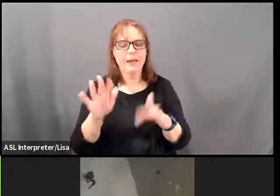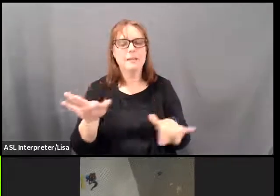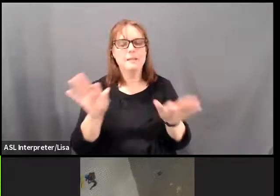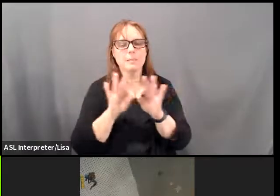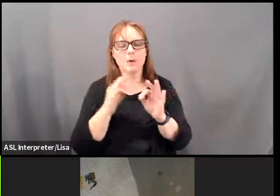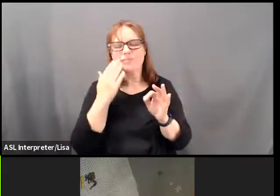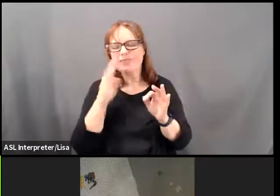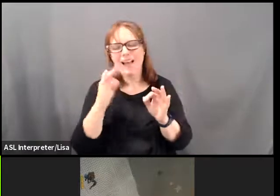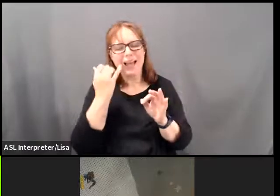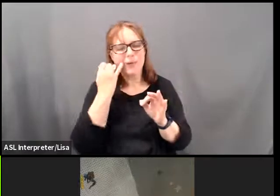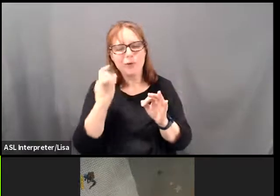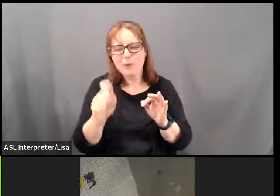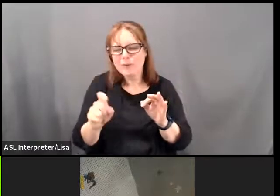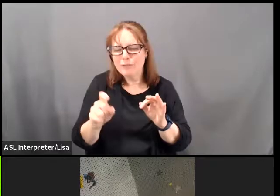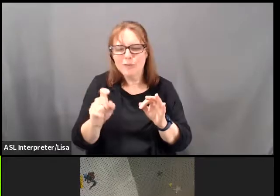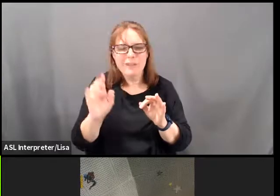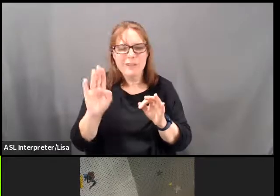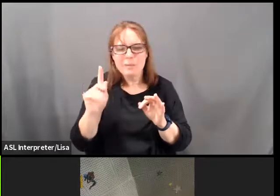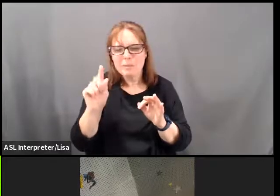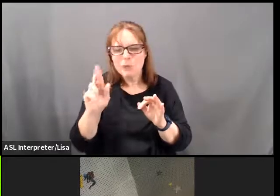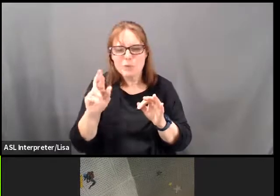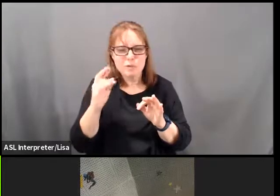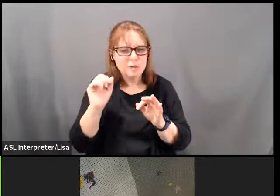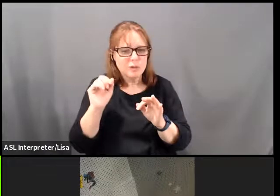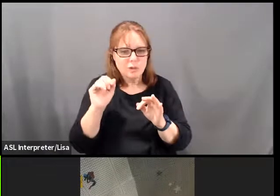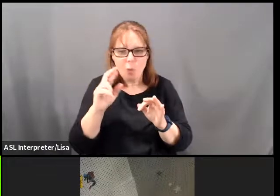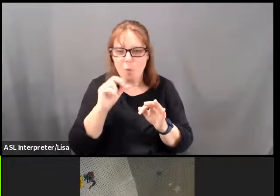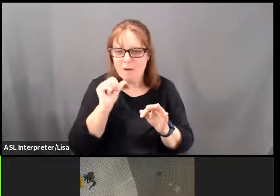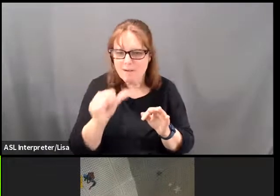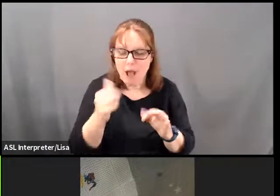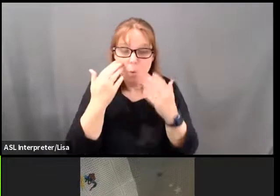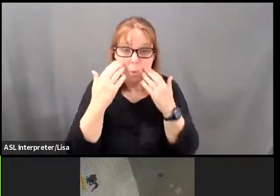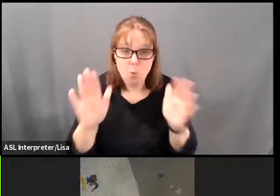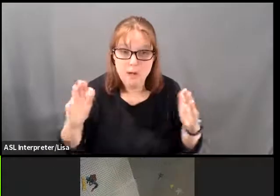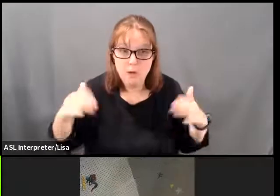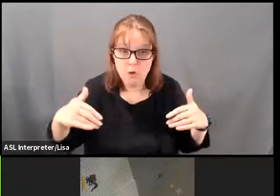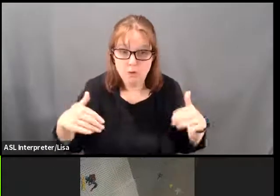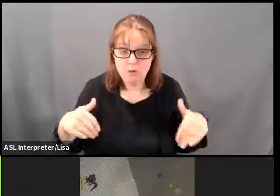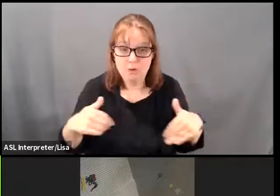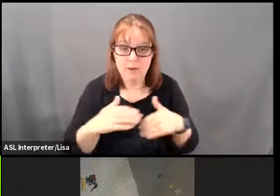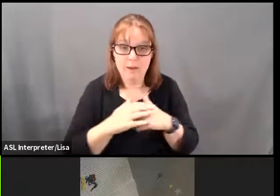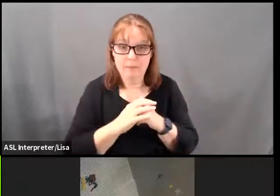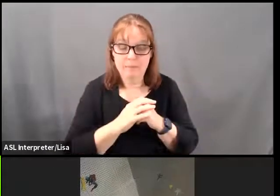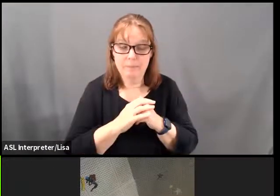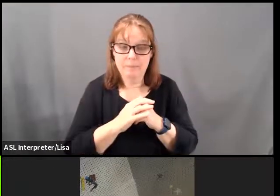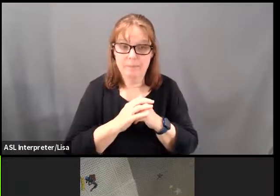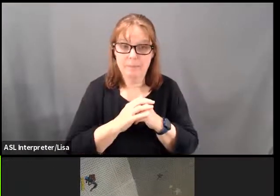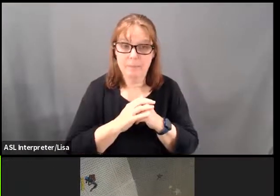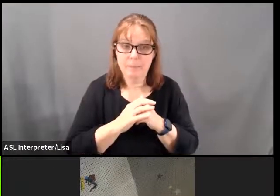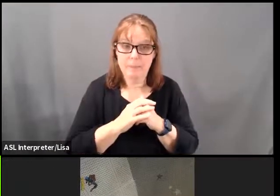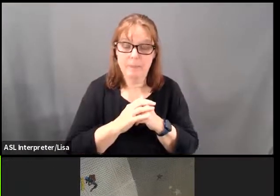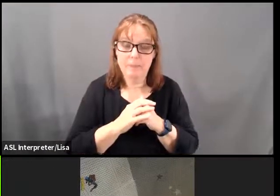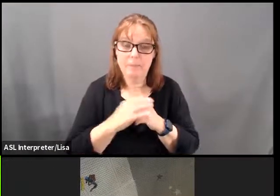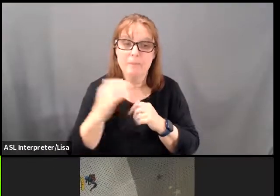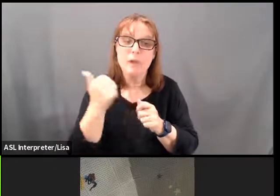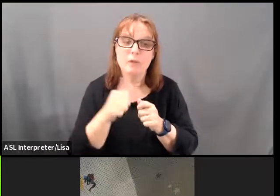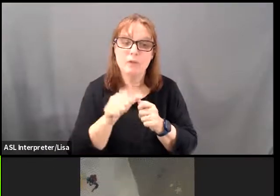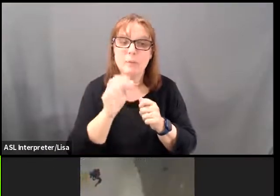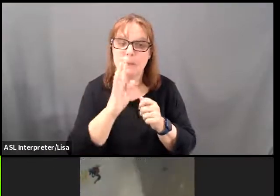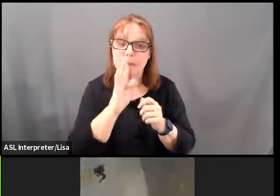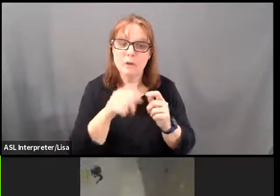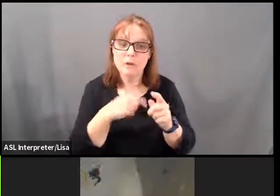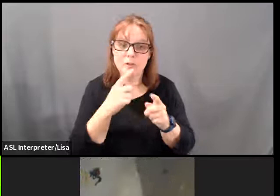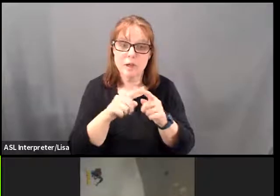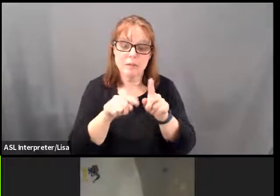don't know if anyone's going to need a booster yet. We don't have that information yet. And the reason people would need a booster is, do you remember when I talked earlier about variants of